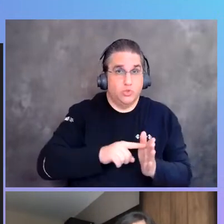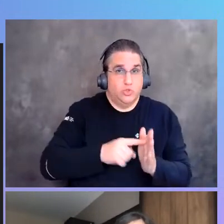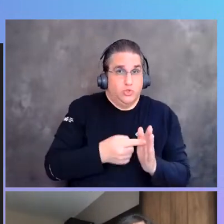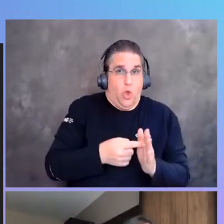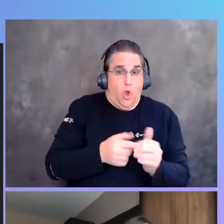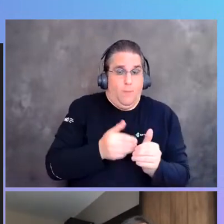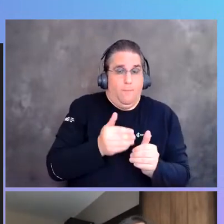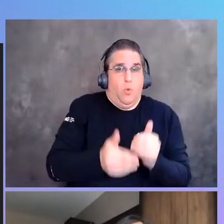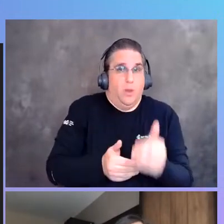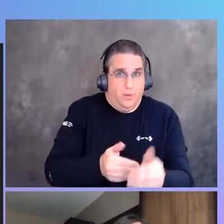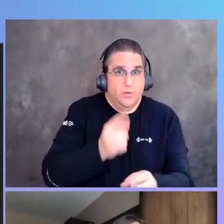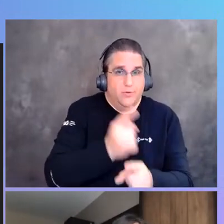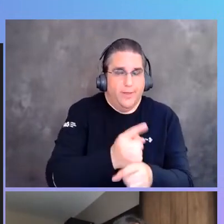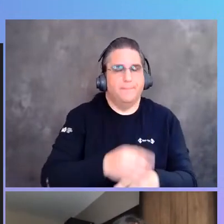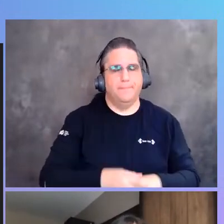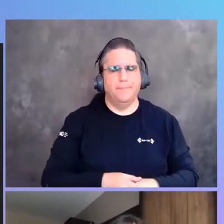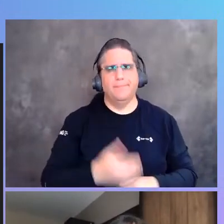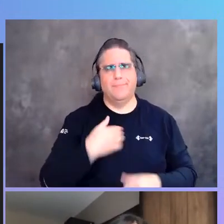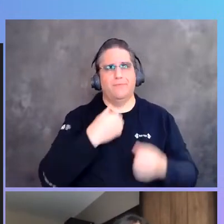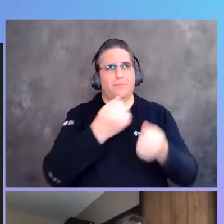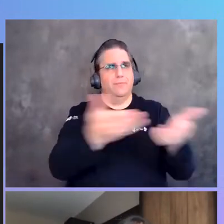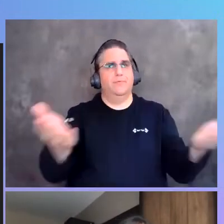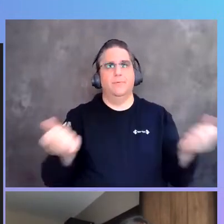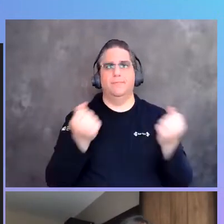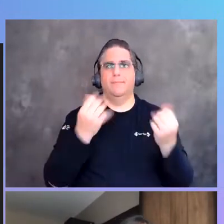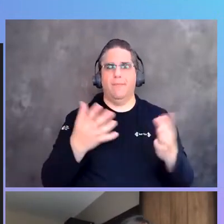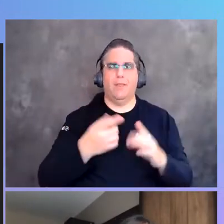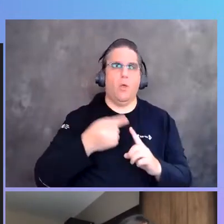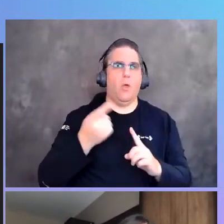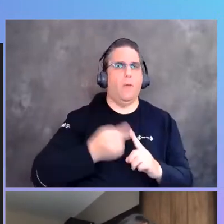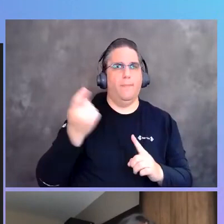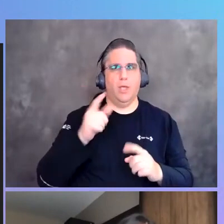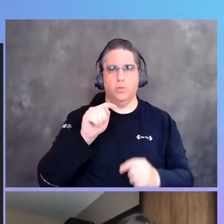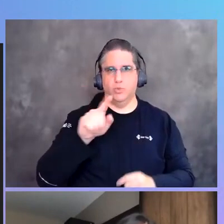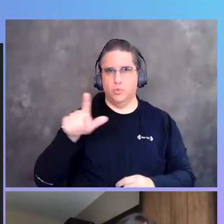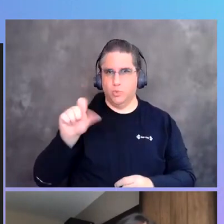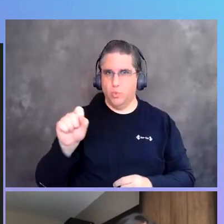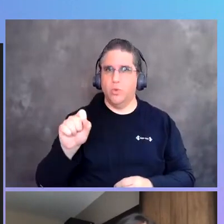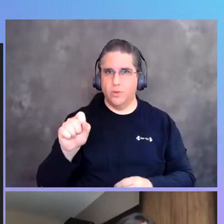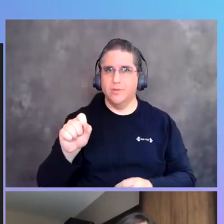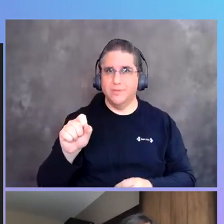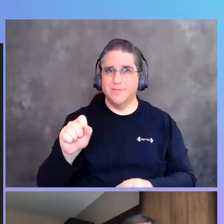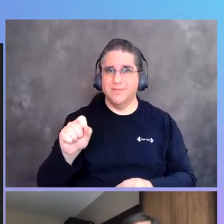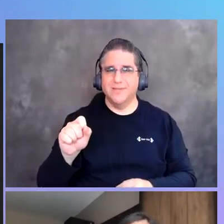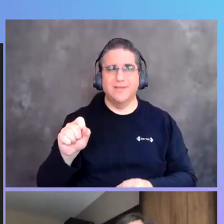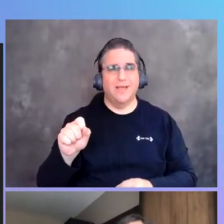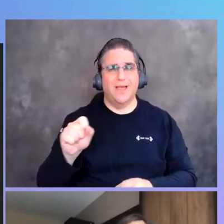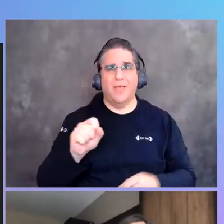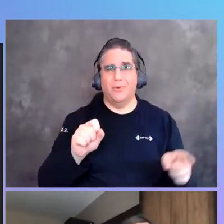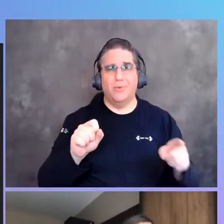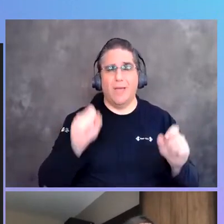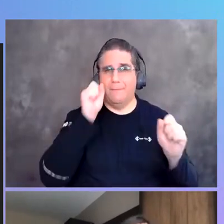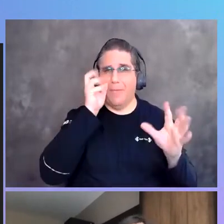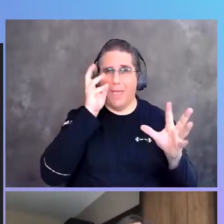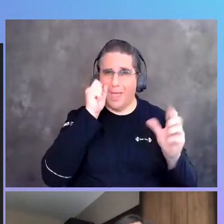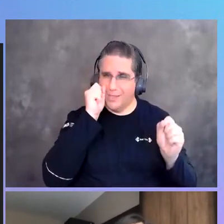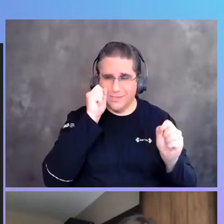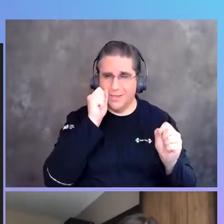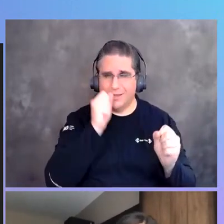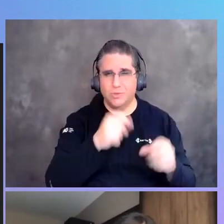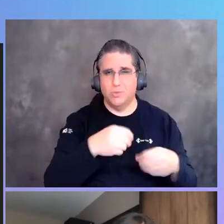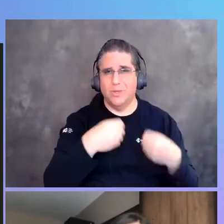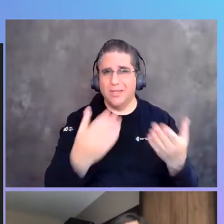So there's a lot of automated tools today that are amazing at offering things